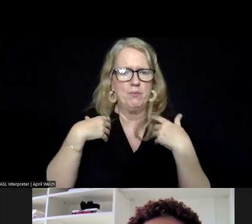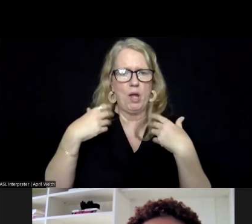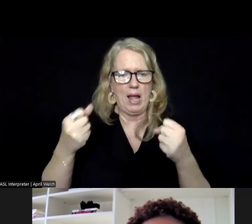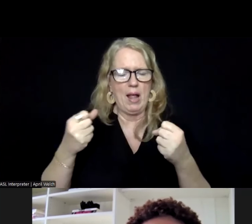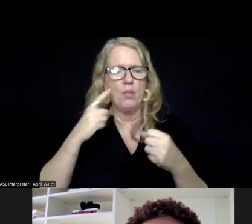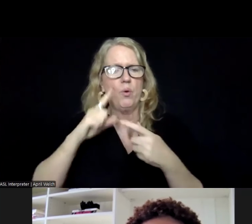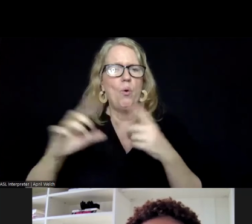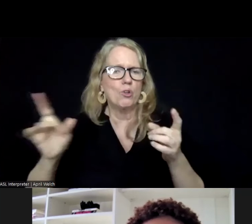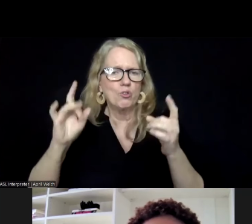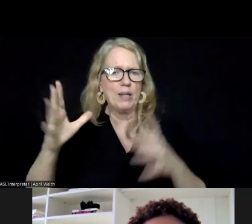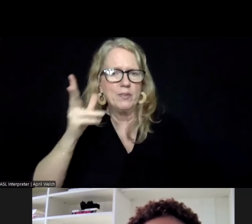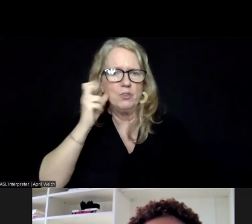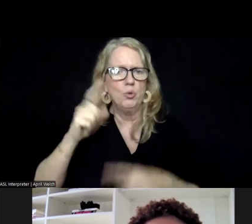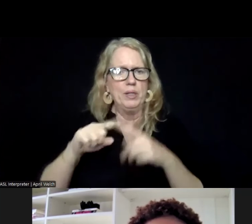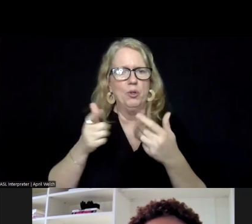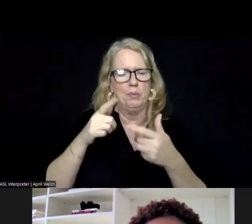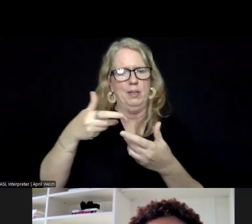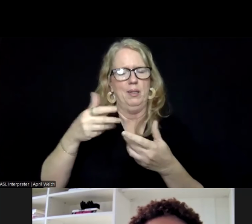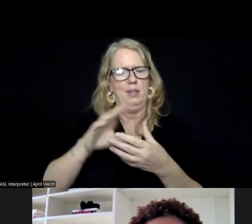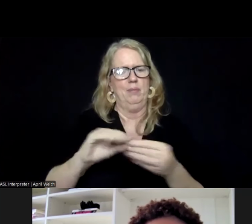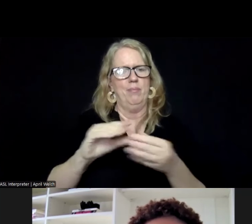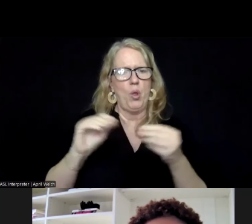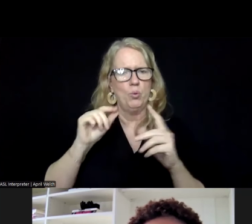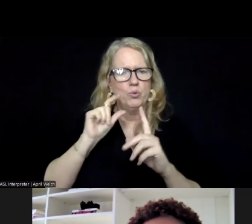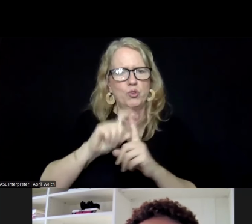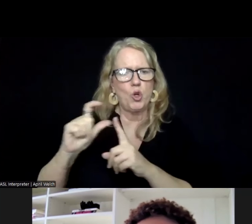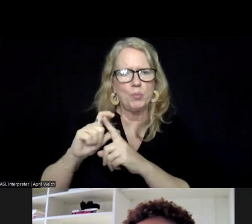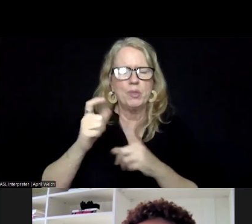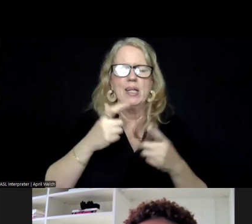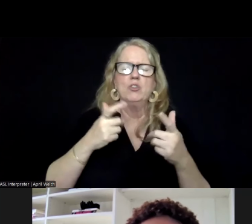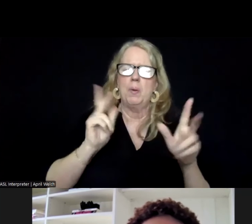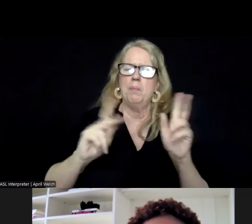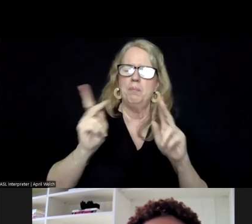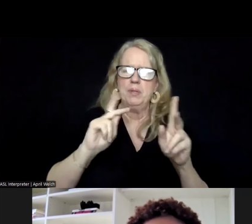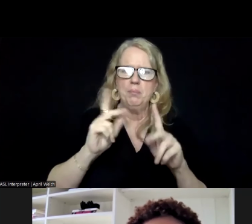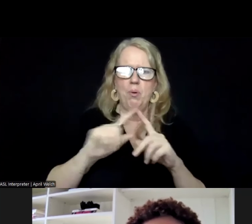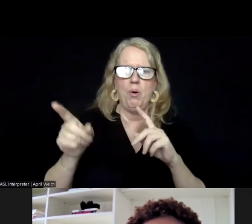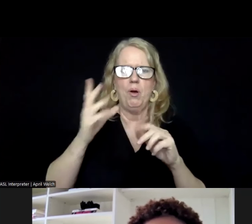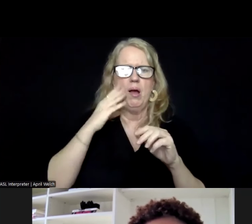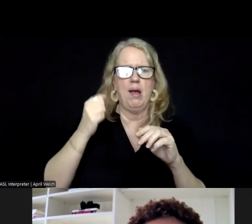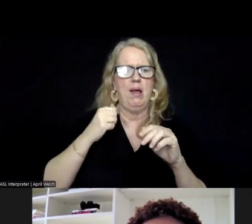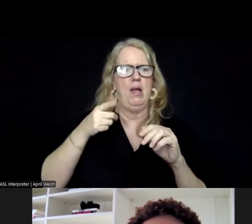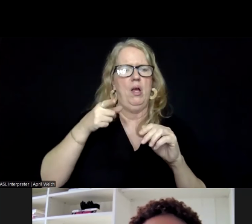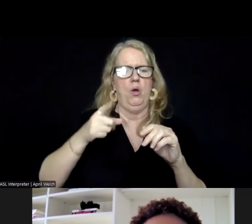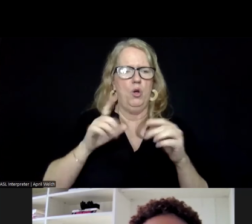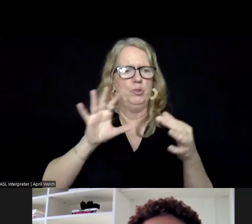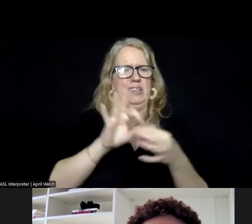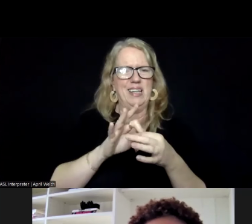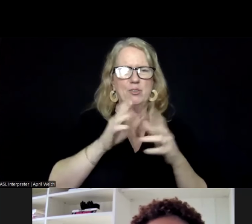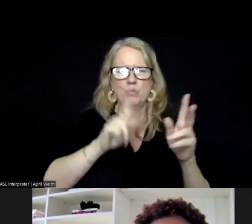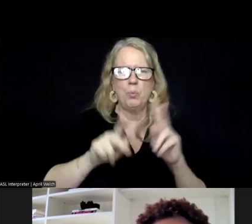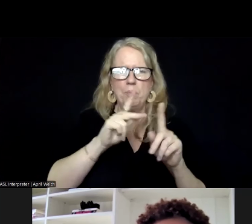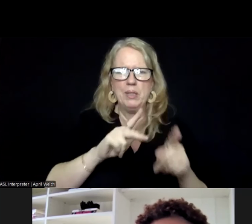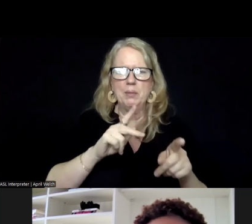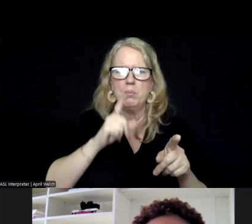as you'll hear me say interchangeably. And we want to make sure that rather than having folks make individual one-off connections to people who are